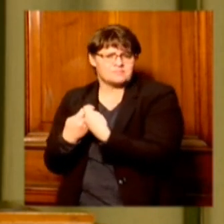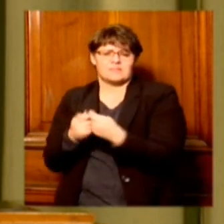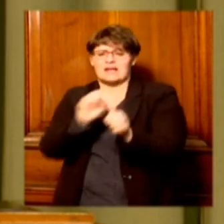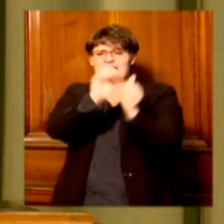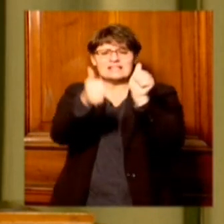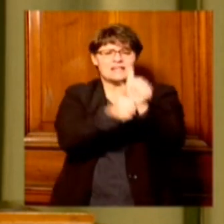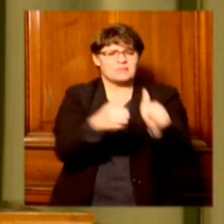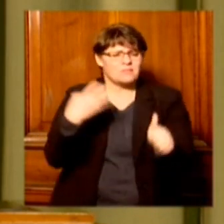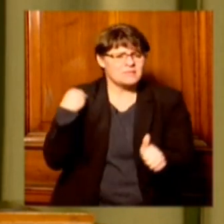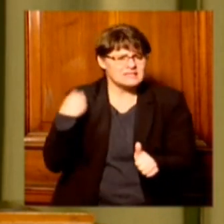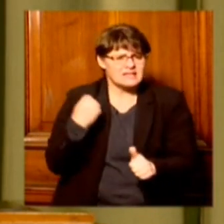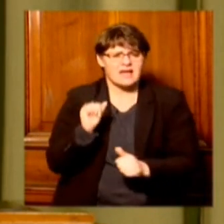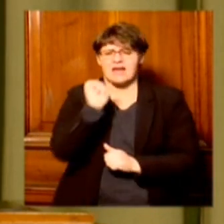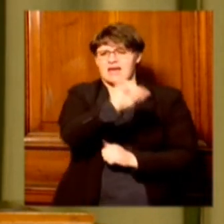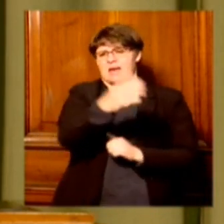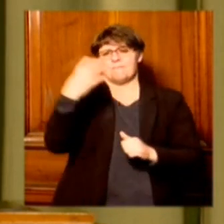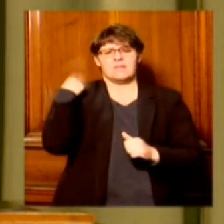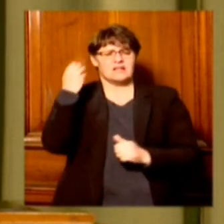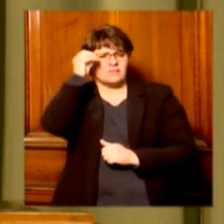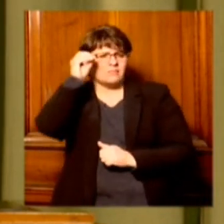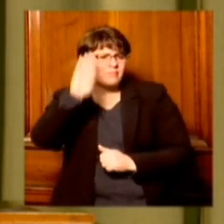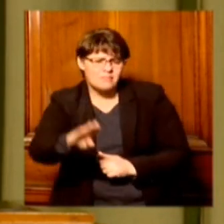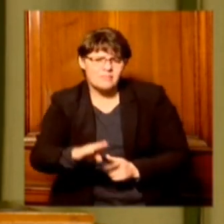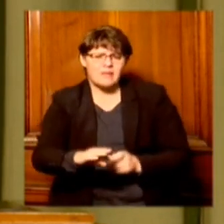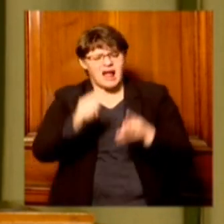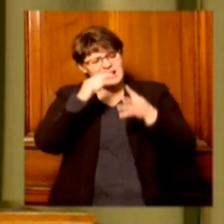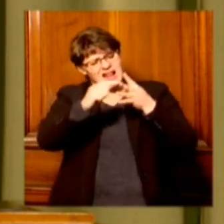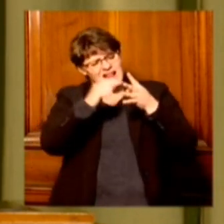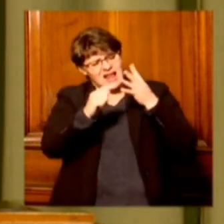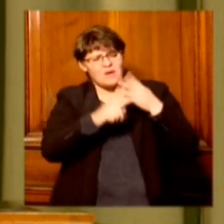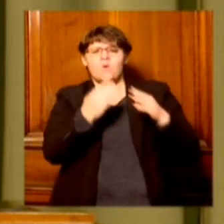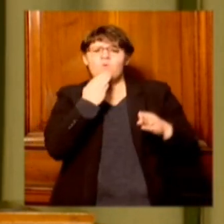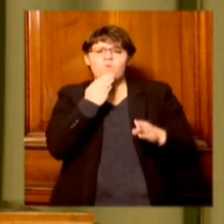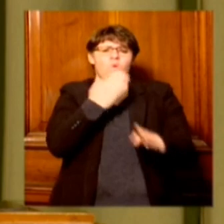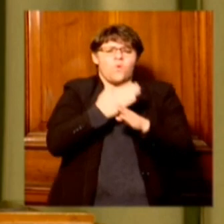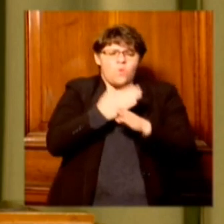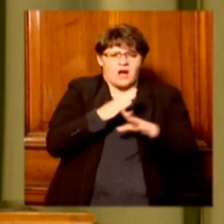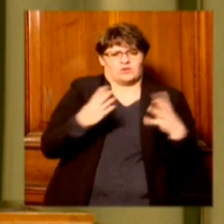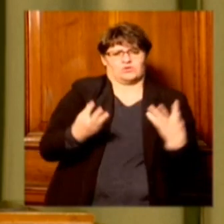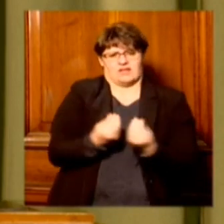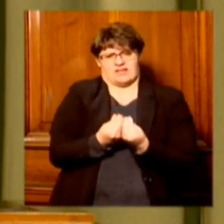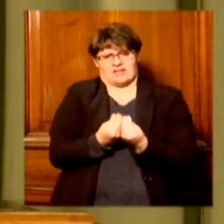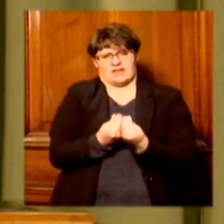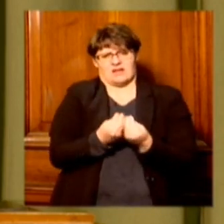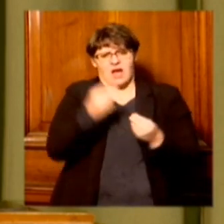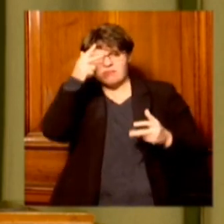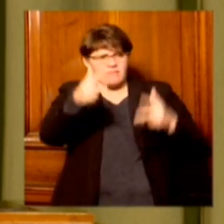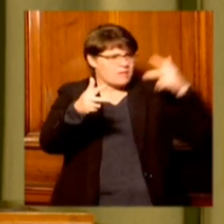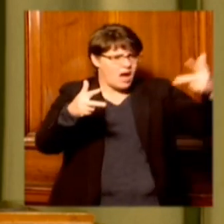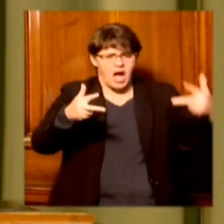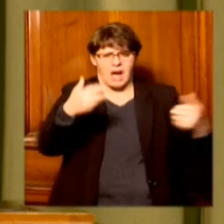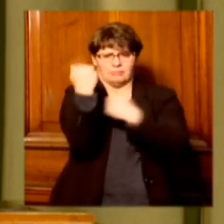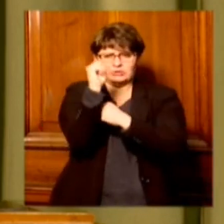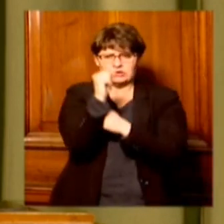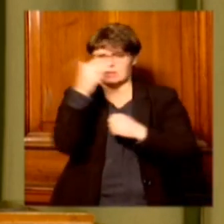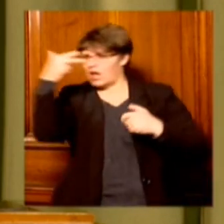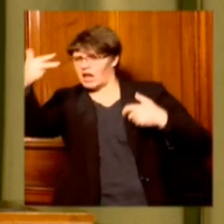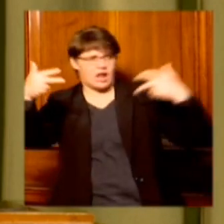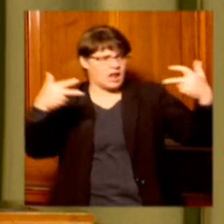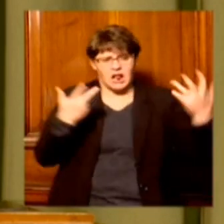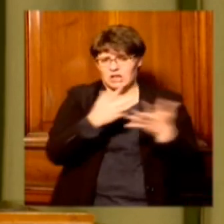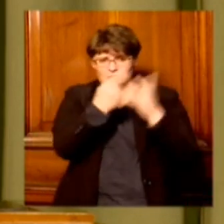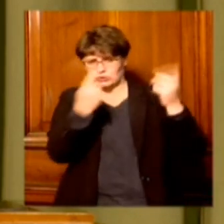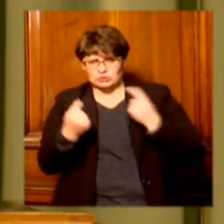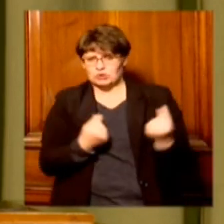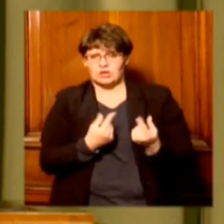Deputy Minister, and all the operators who are operating all these big machines.